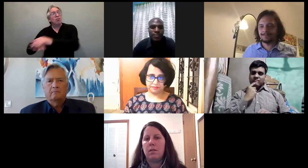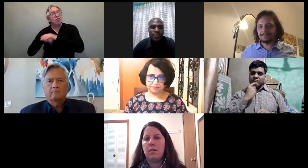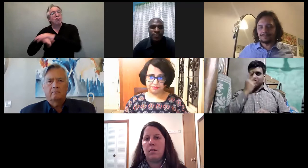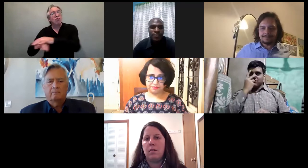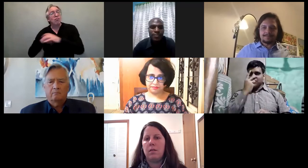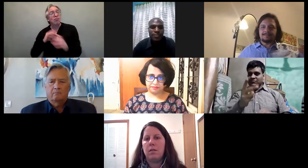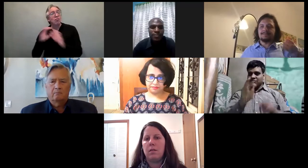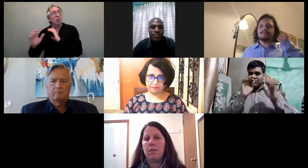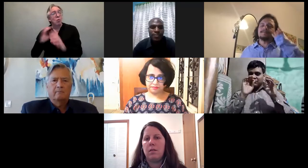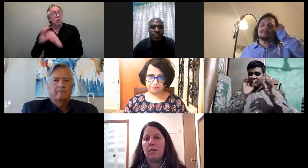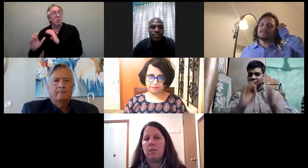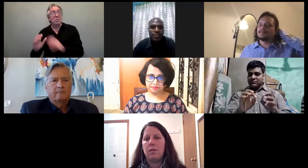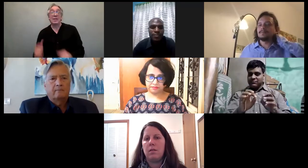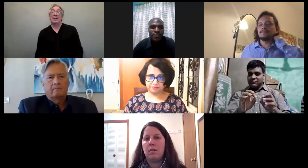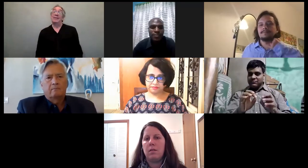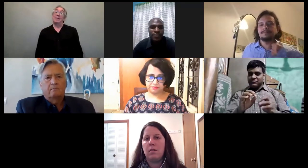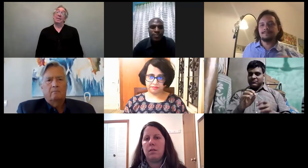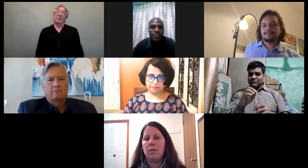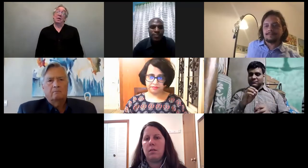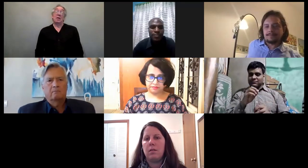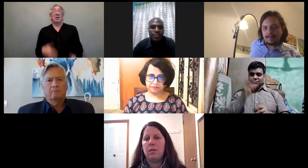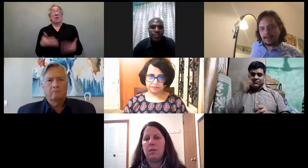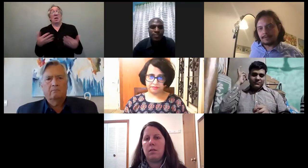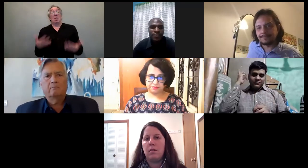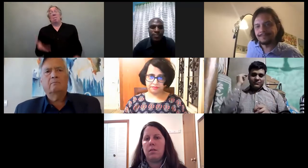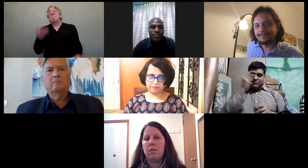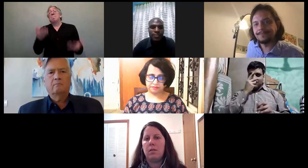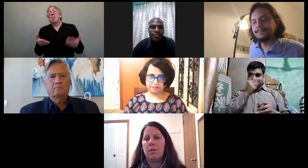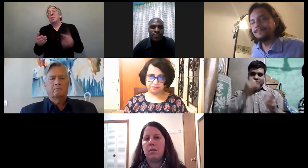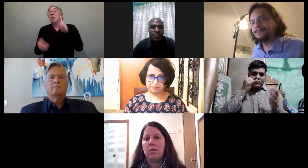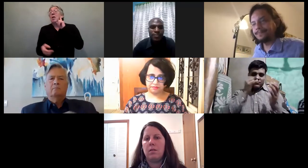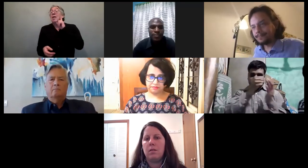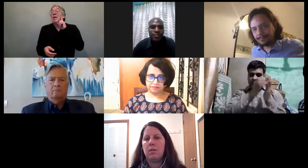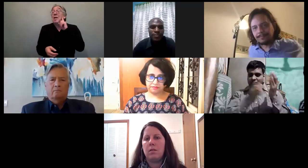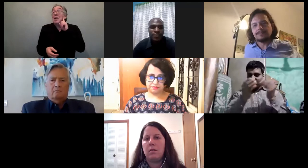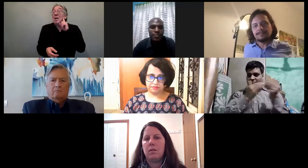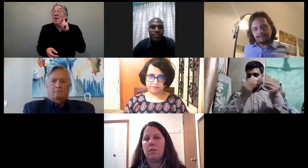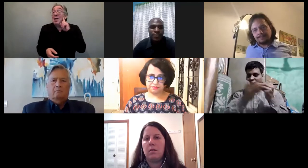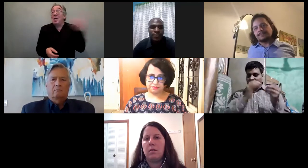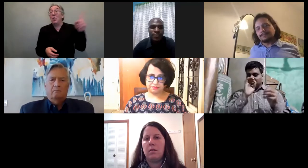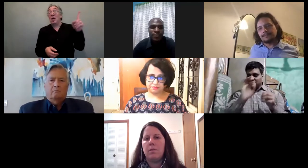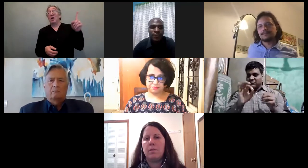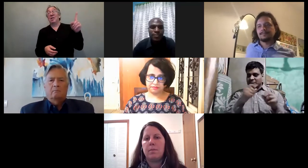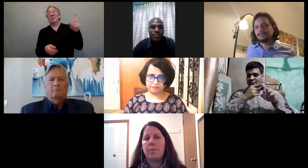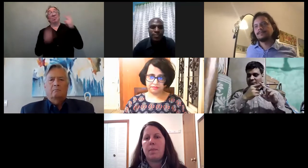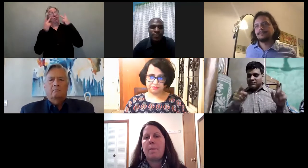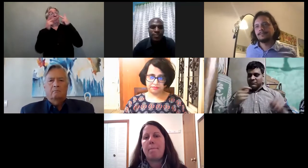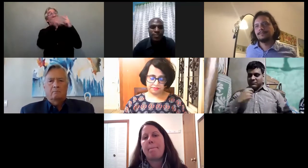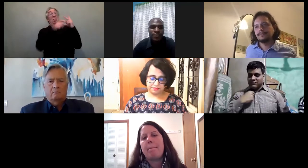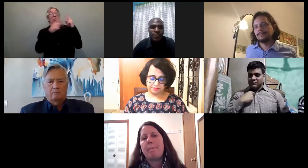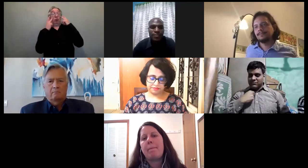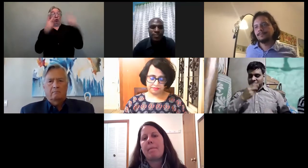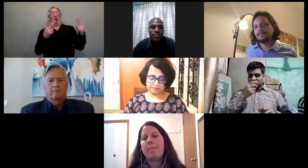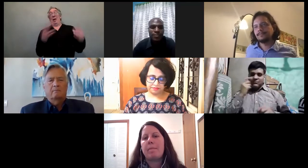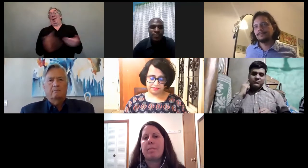For hearing and non-blind people, it is pretty easy for them to communicate, to